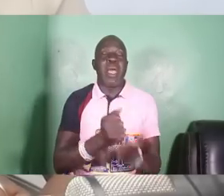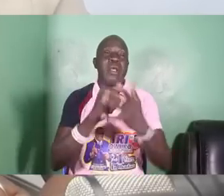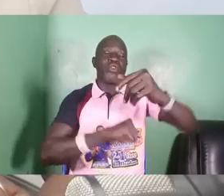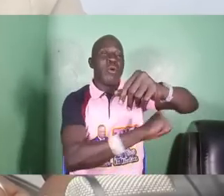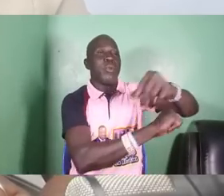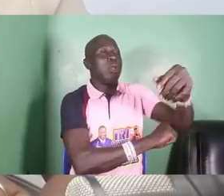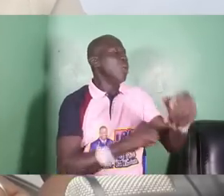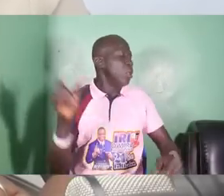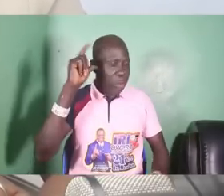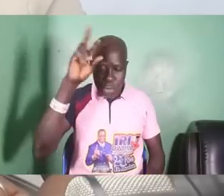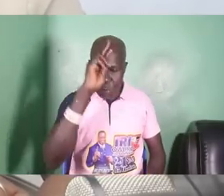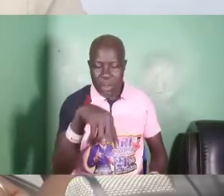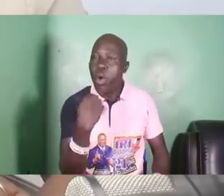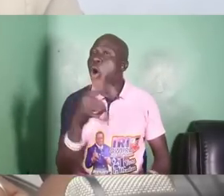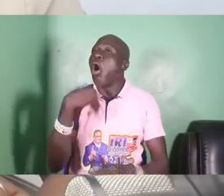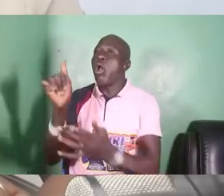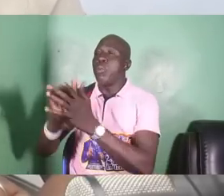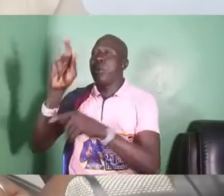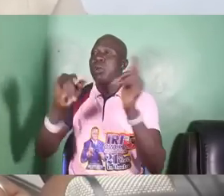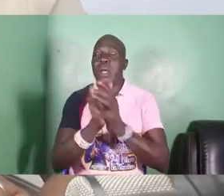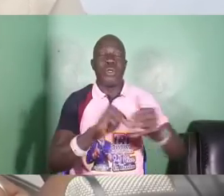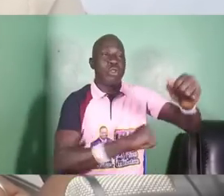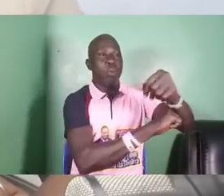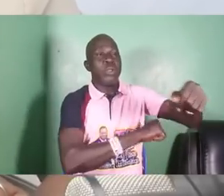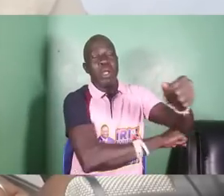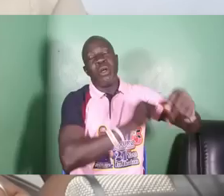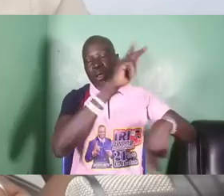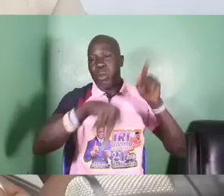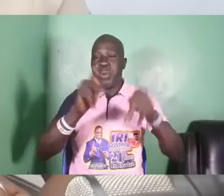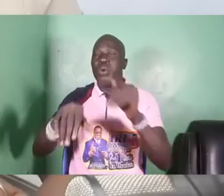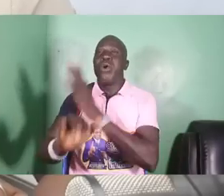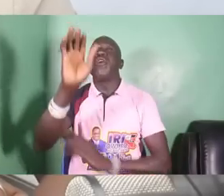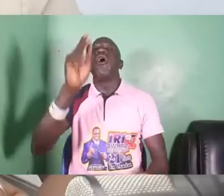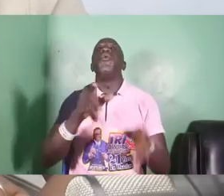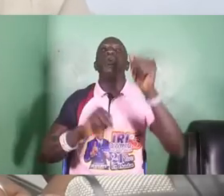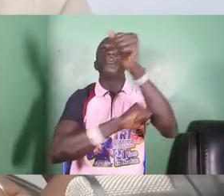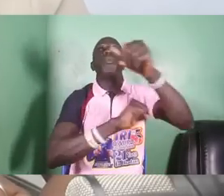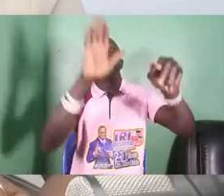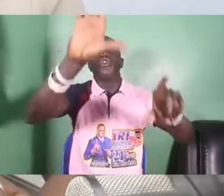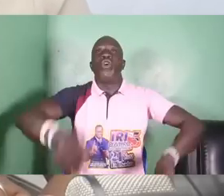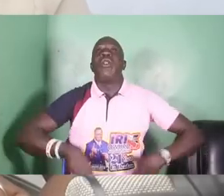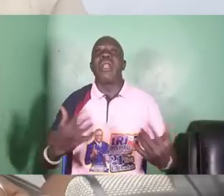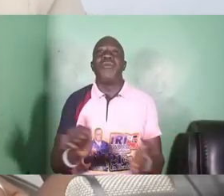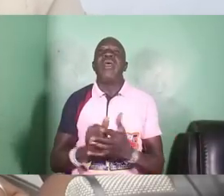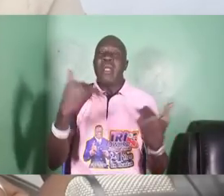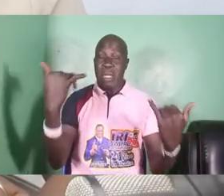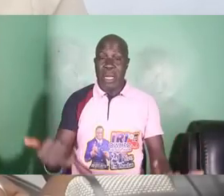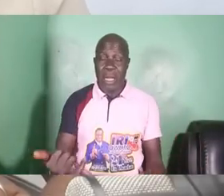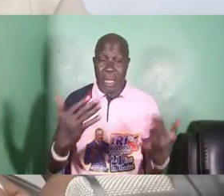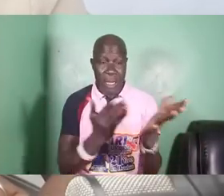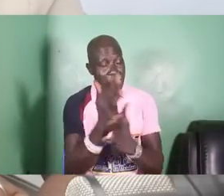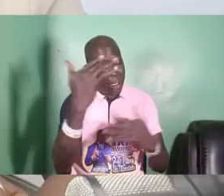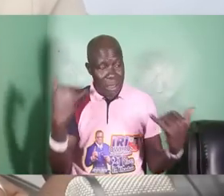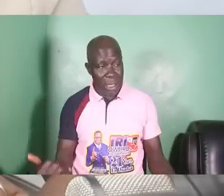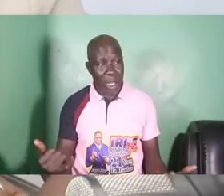supporter. E gba mi sa. This is. Gbogbo e te support awon eyan. All of you supporting this. Olorun mi ma support aye yi. Amen. Ati eleyin. Now lowo lowo bayi. Right